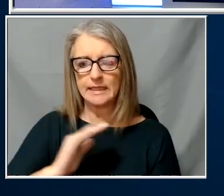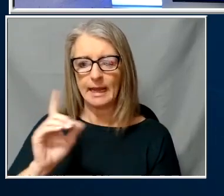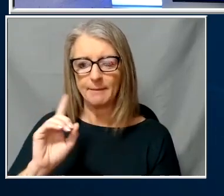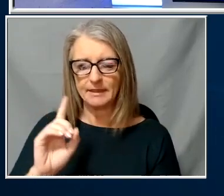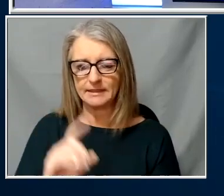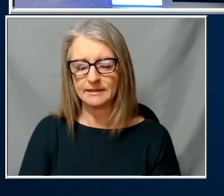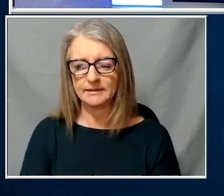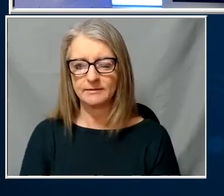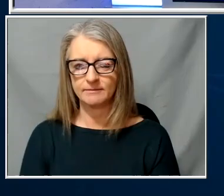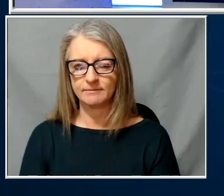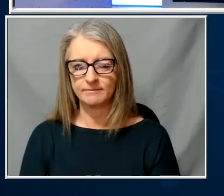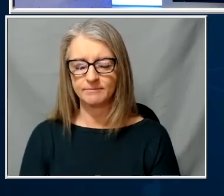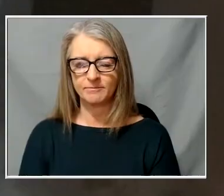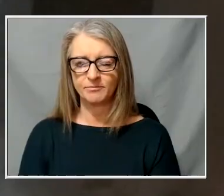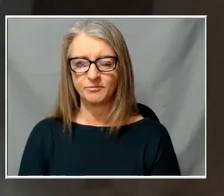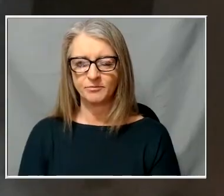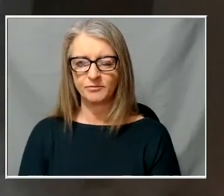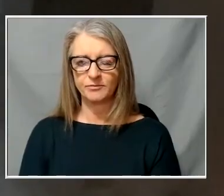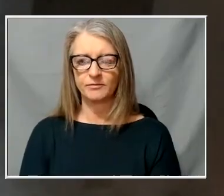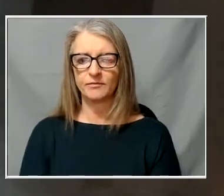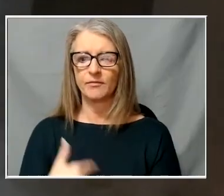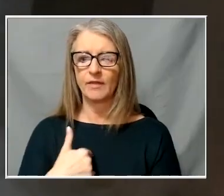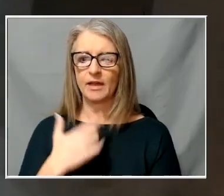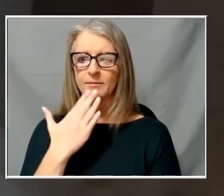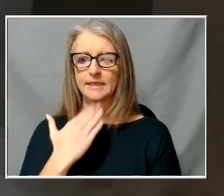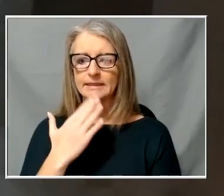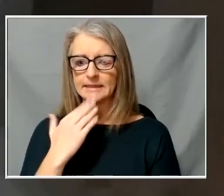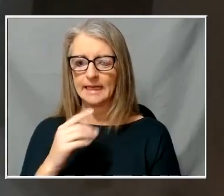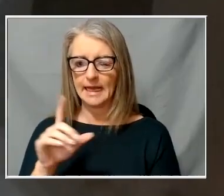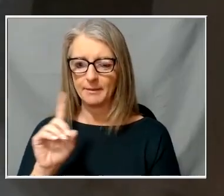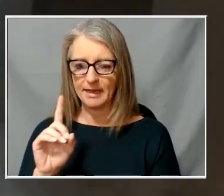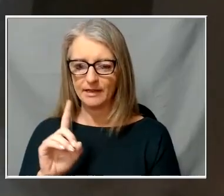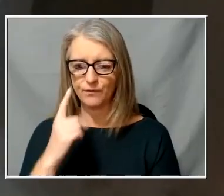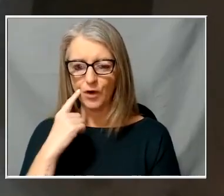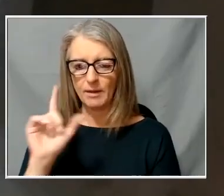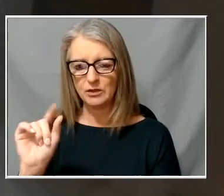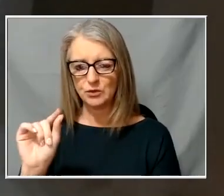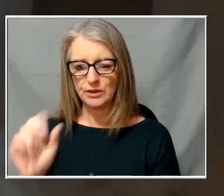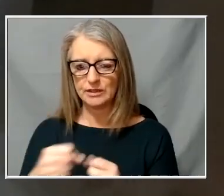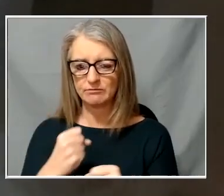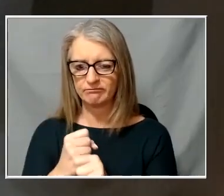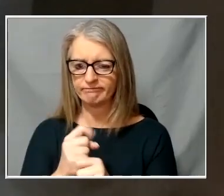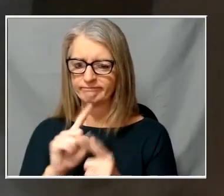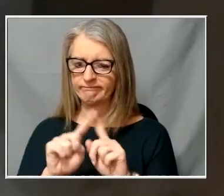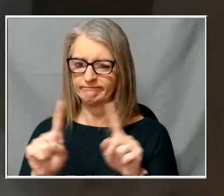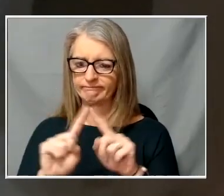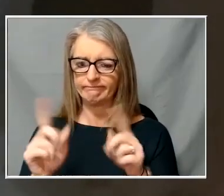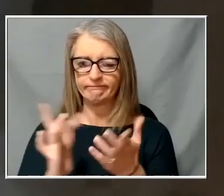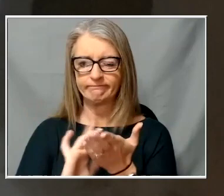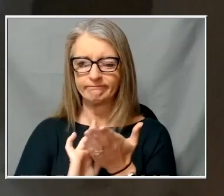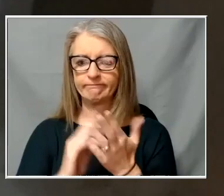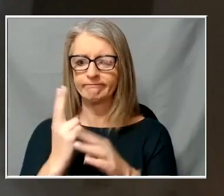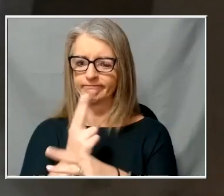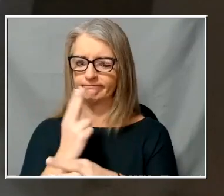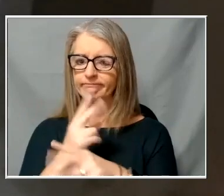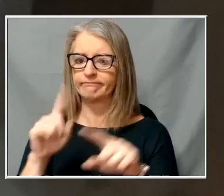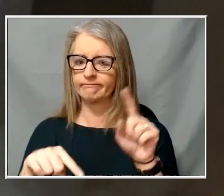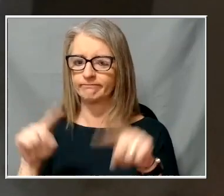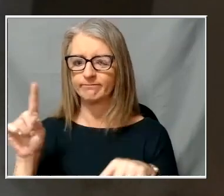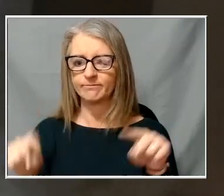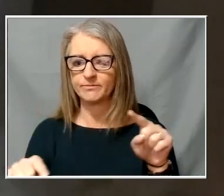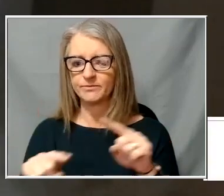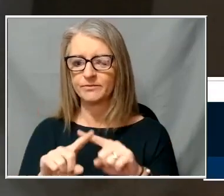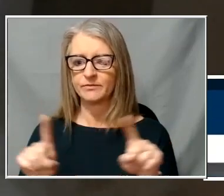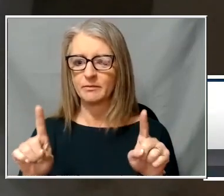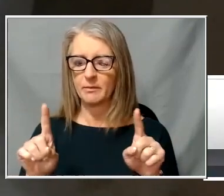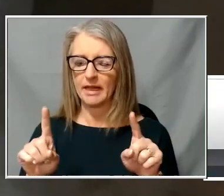diagnosis. I've been diabetic for about 20 years and been on a number of different medications, but the